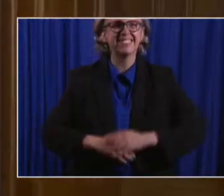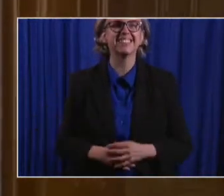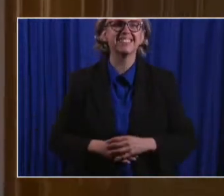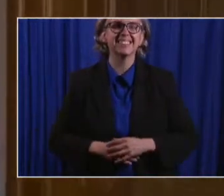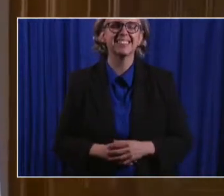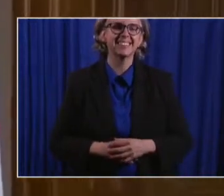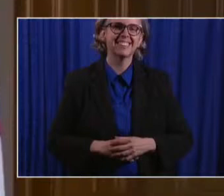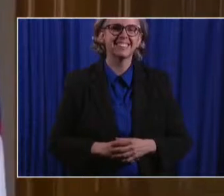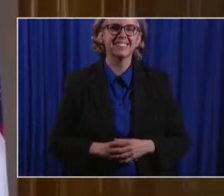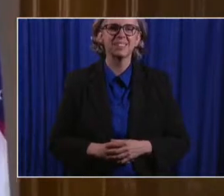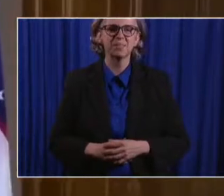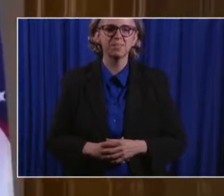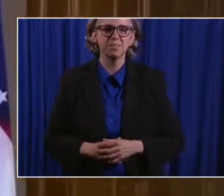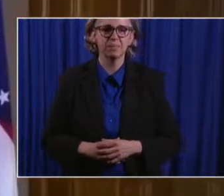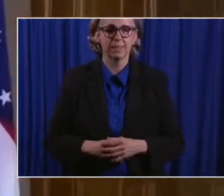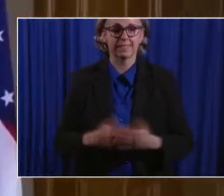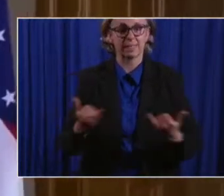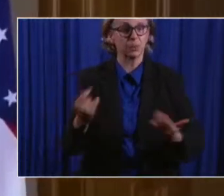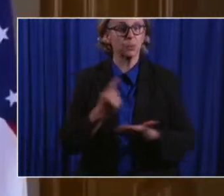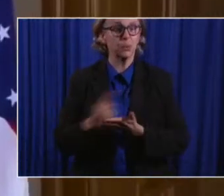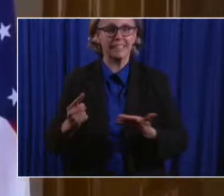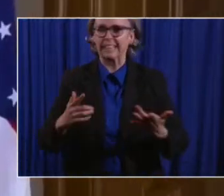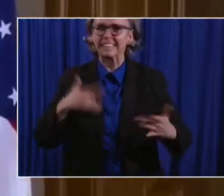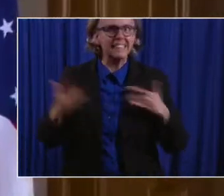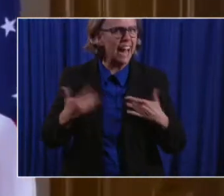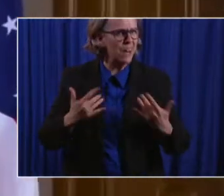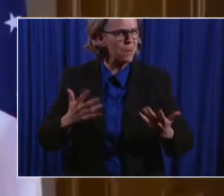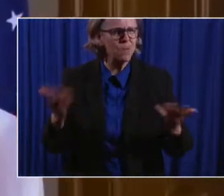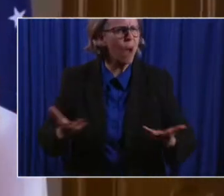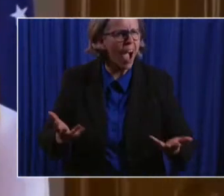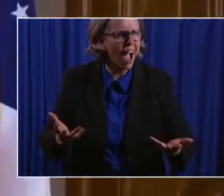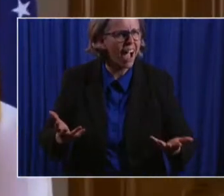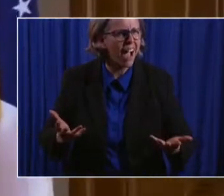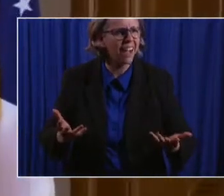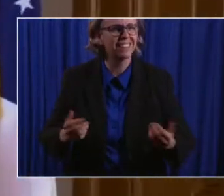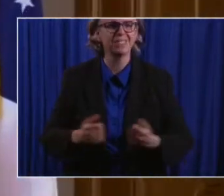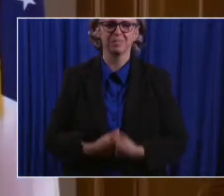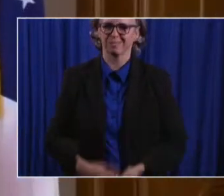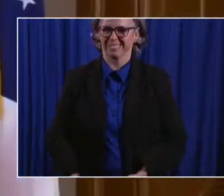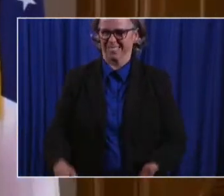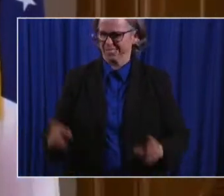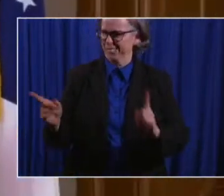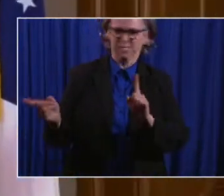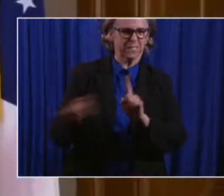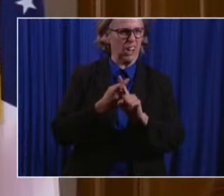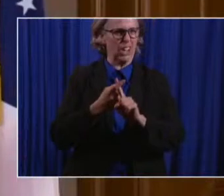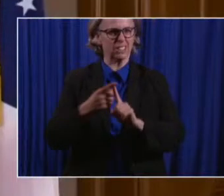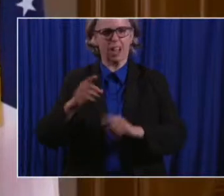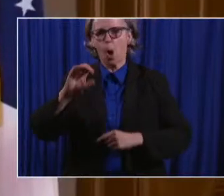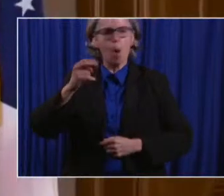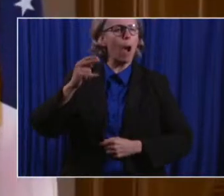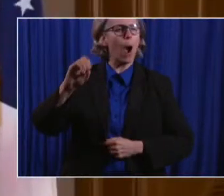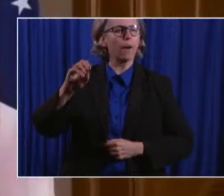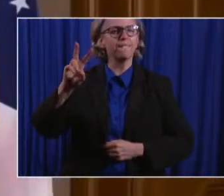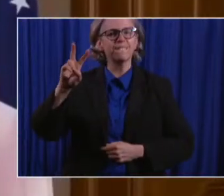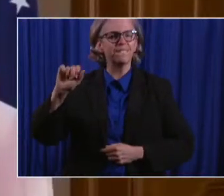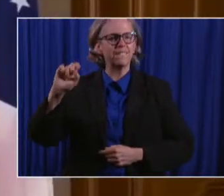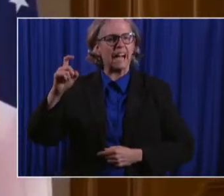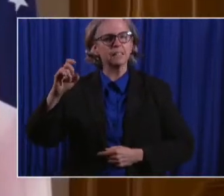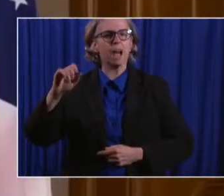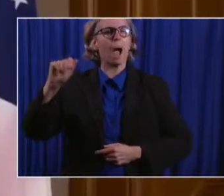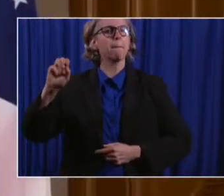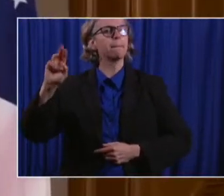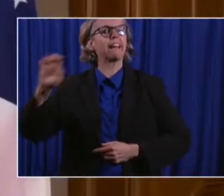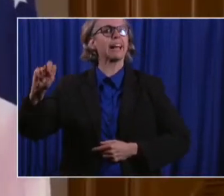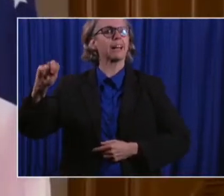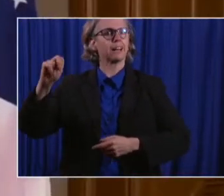This week is an exciting week. It's our first Ohio Vax-A-Million winner will be announced on Wednesday